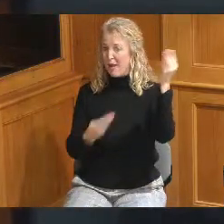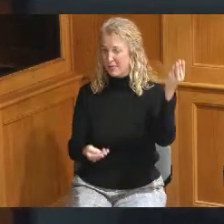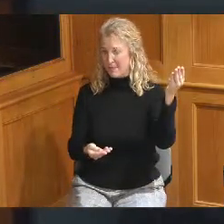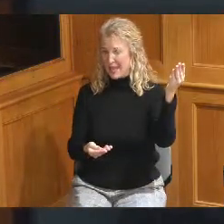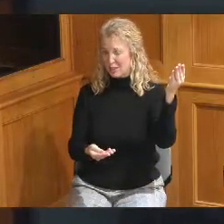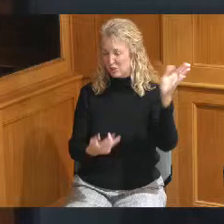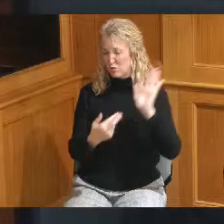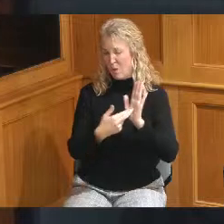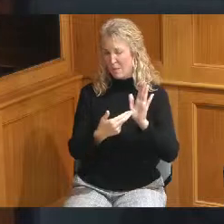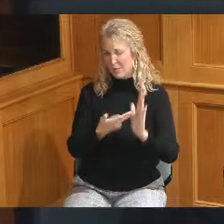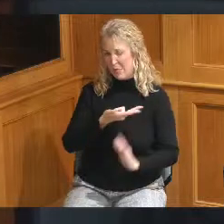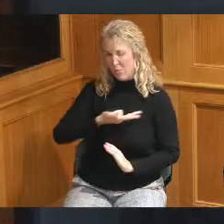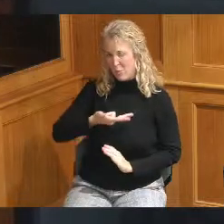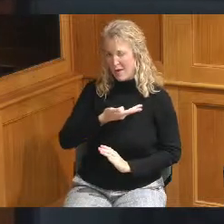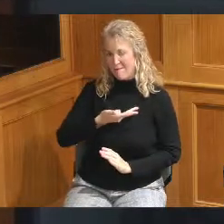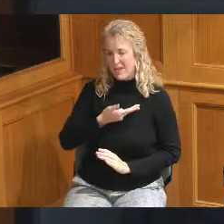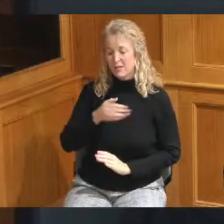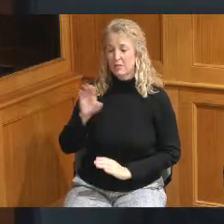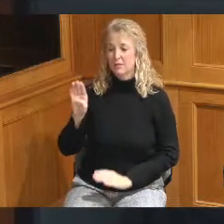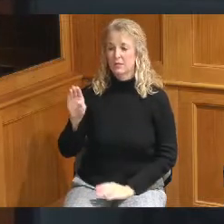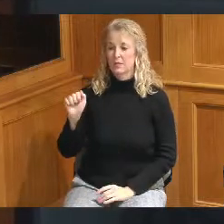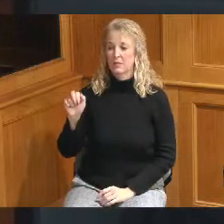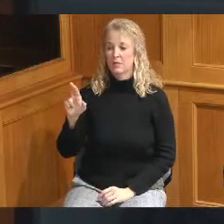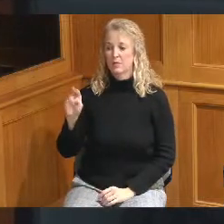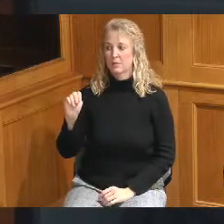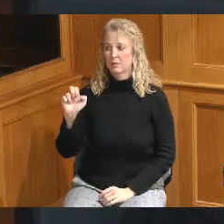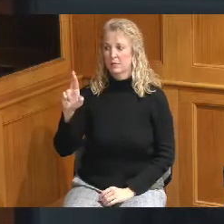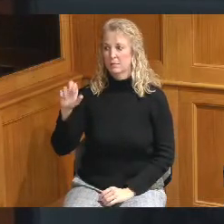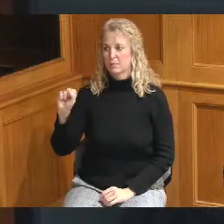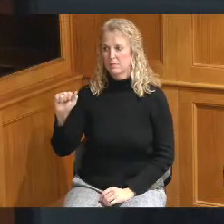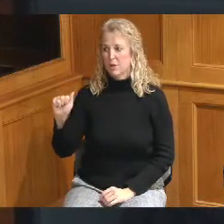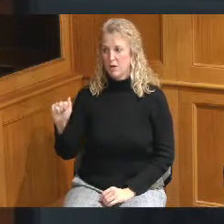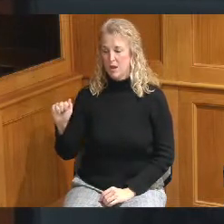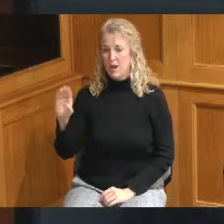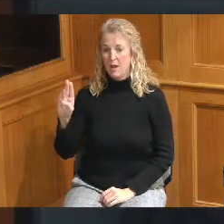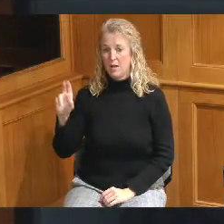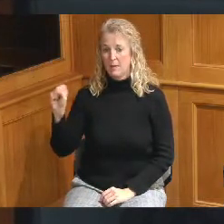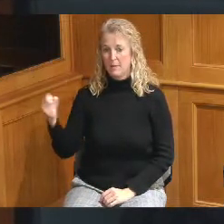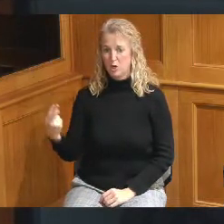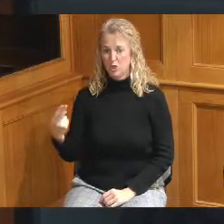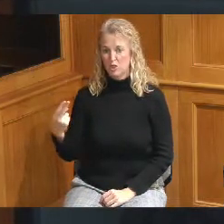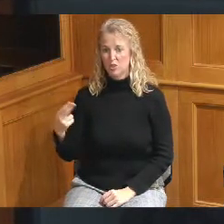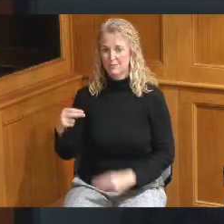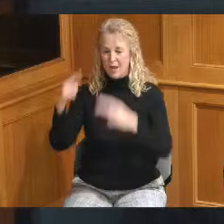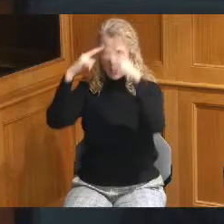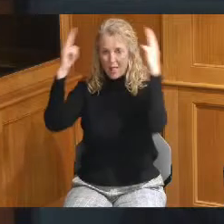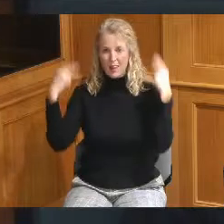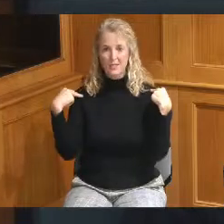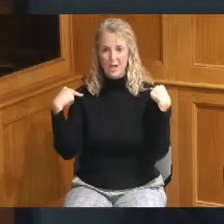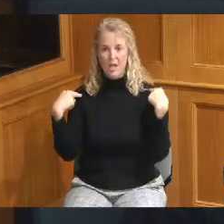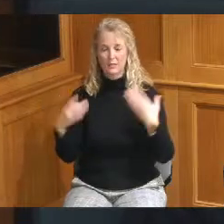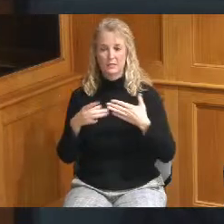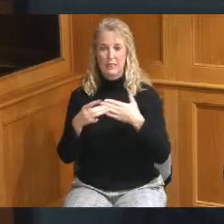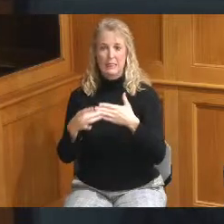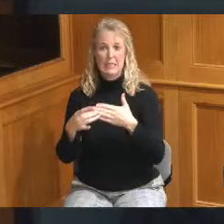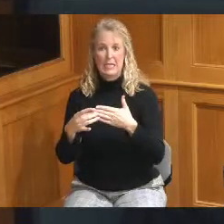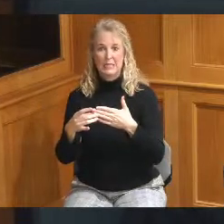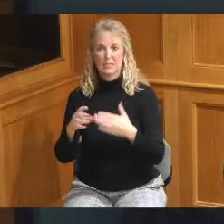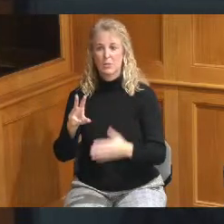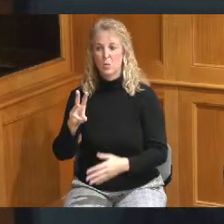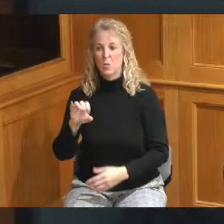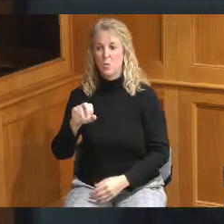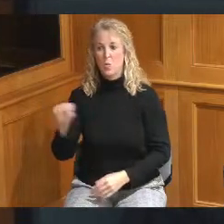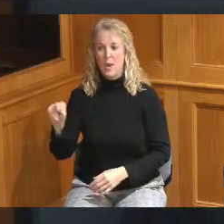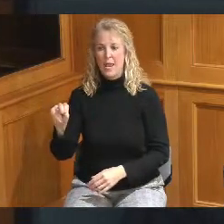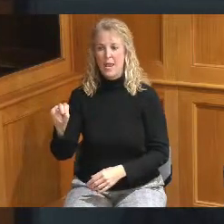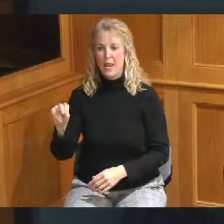our commission to Barbara Bush, it's Sister Barbara Bush, who's the head of WIN Working in Neighborhoods. She's